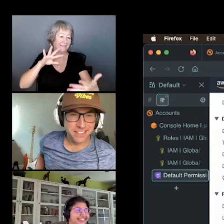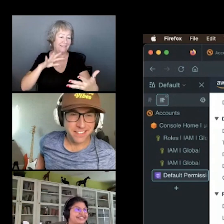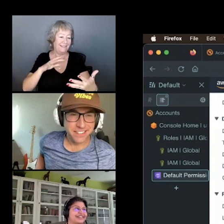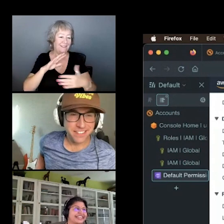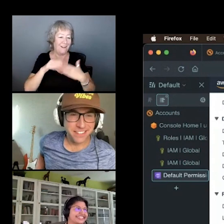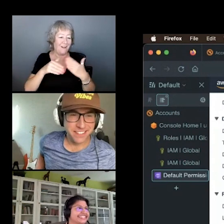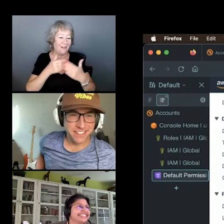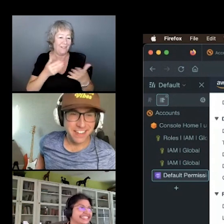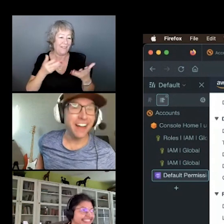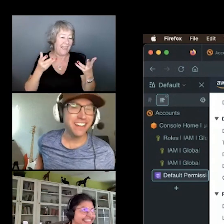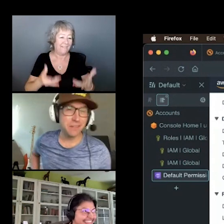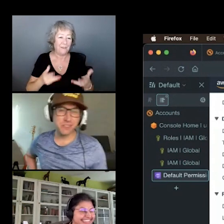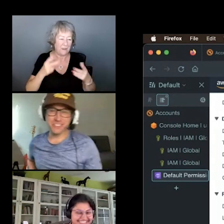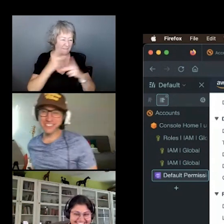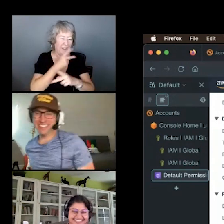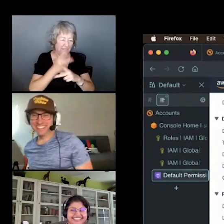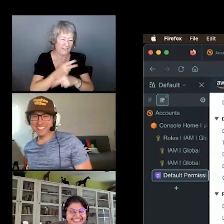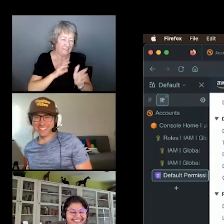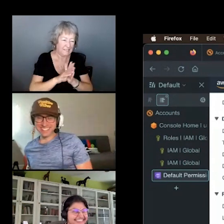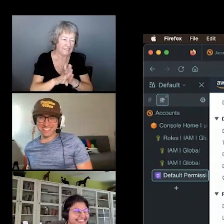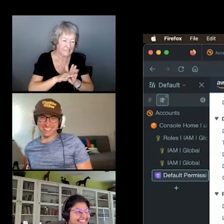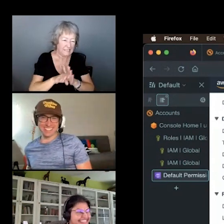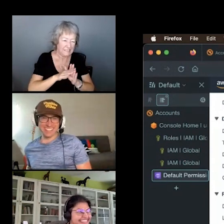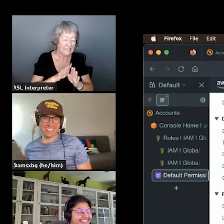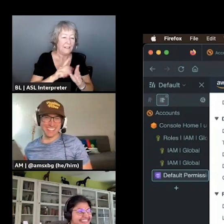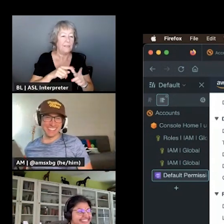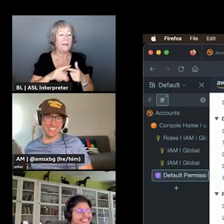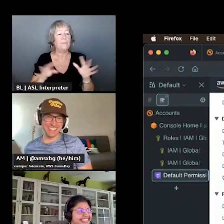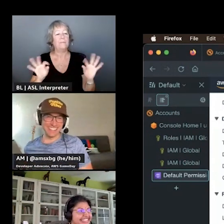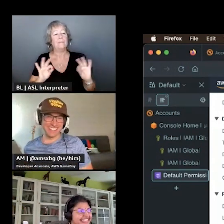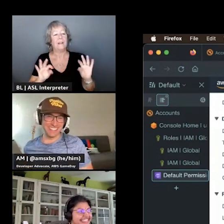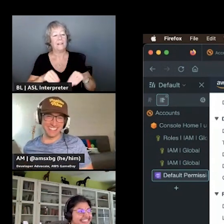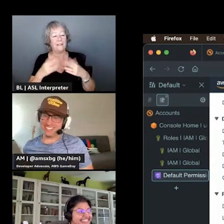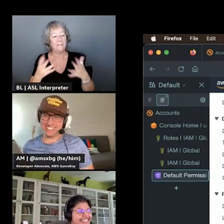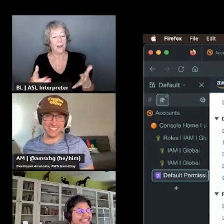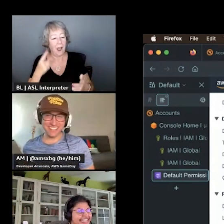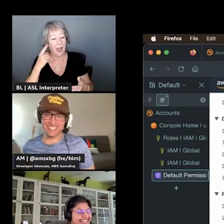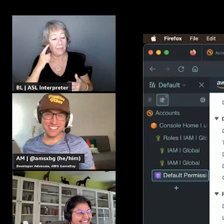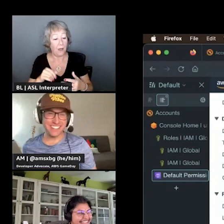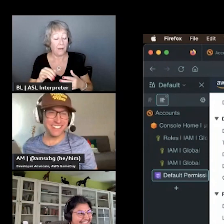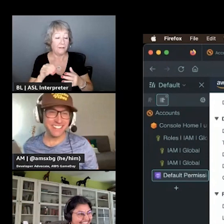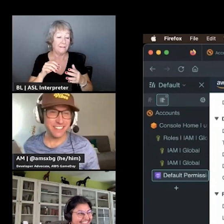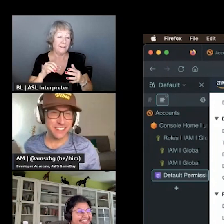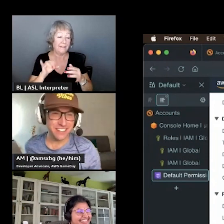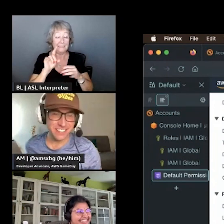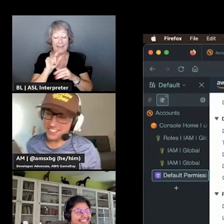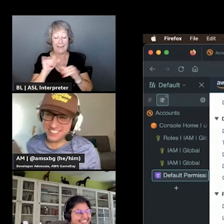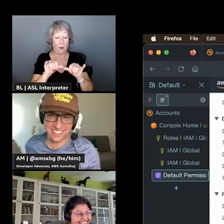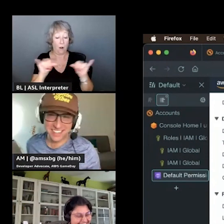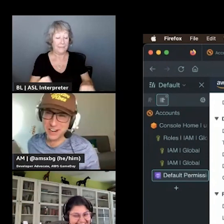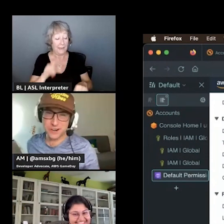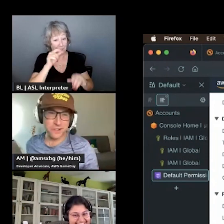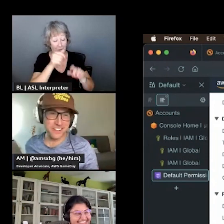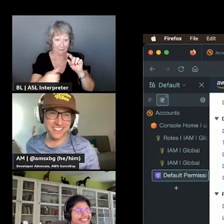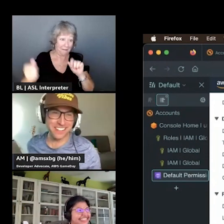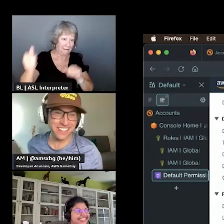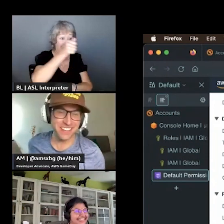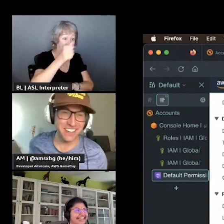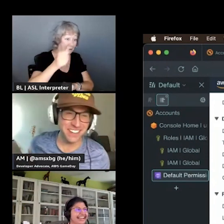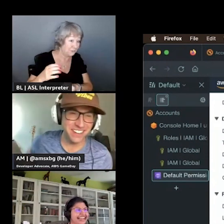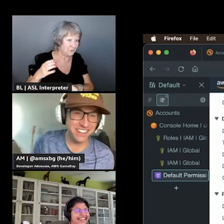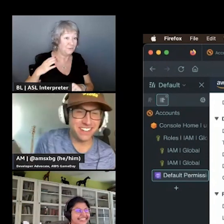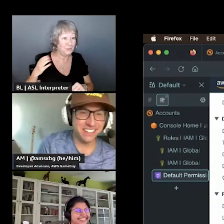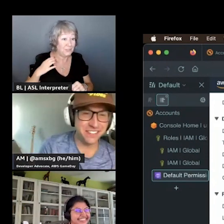heavy lifting for her. Yeah, absolutely. Yeah, I would have said data architect, but you took it one step further, the chief data officer. CDO. I like it.